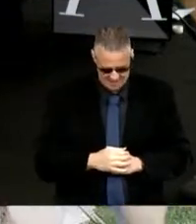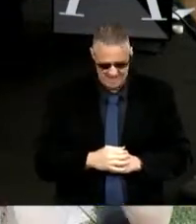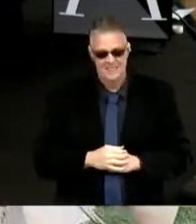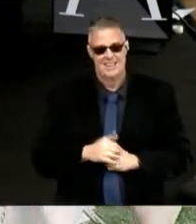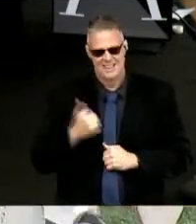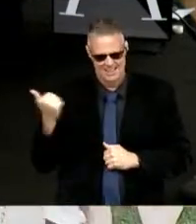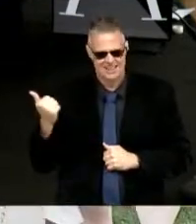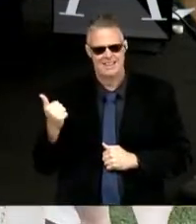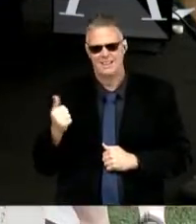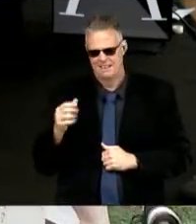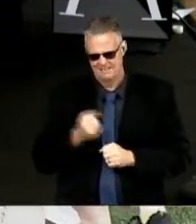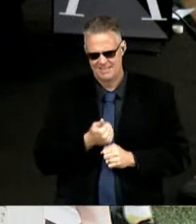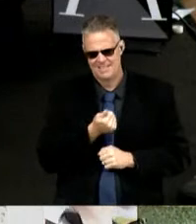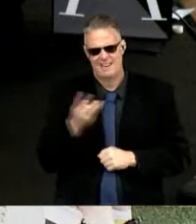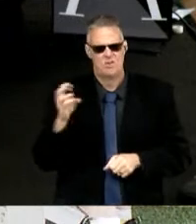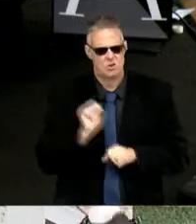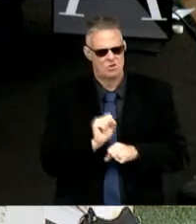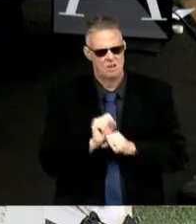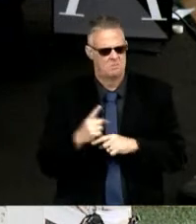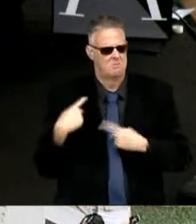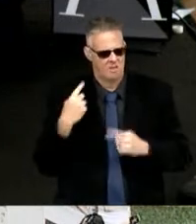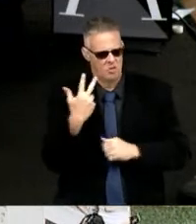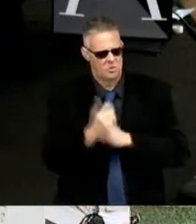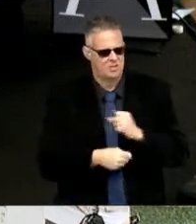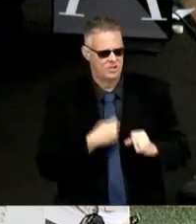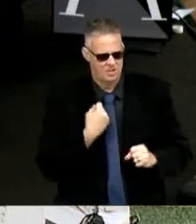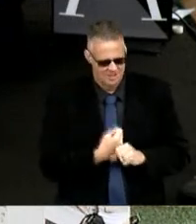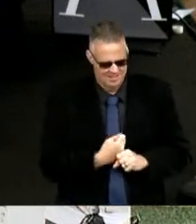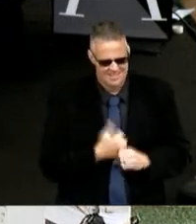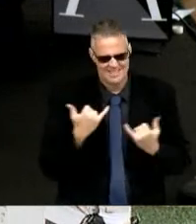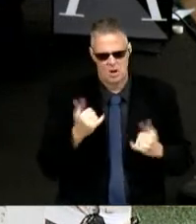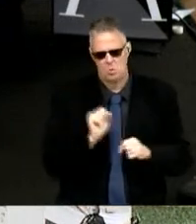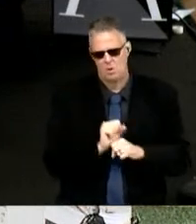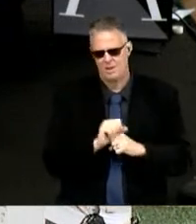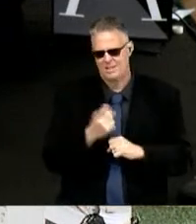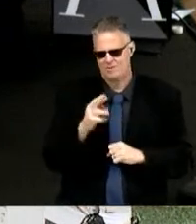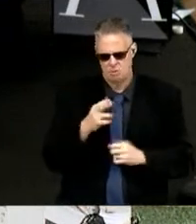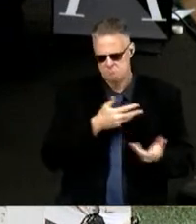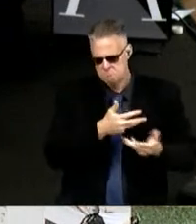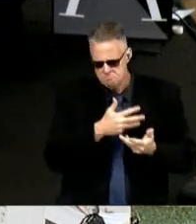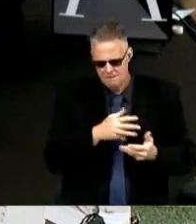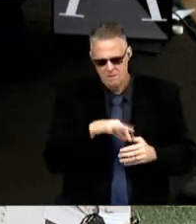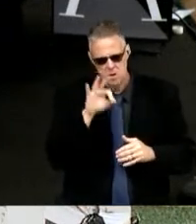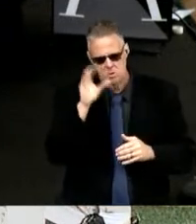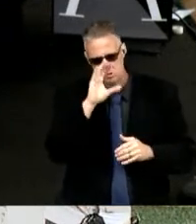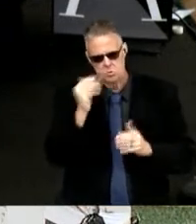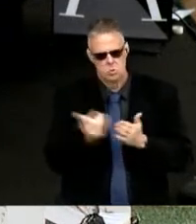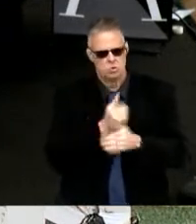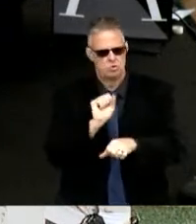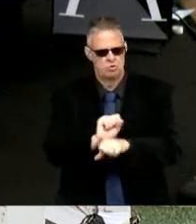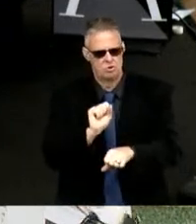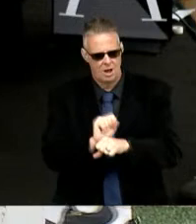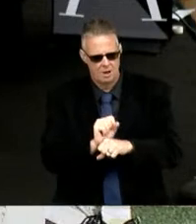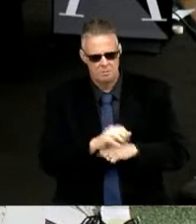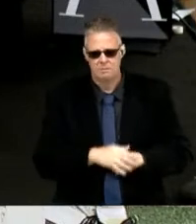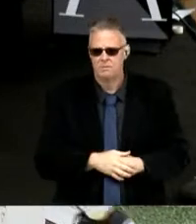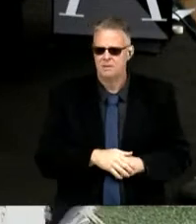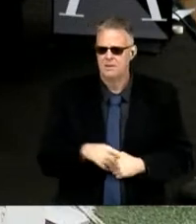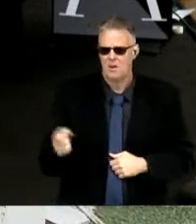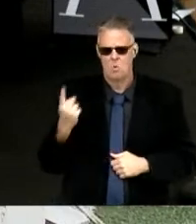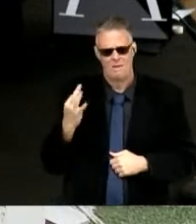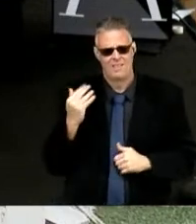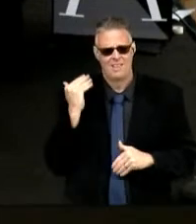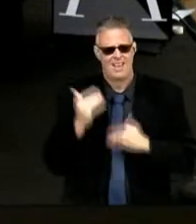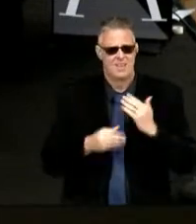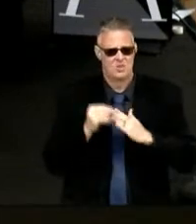Tavai has obtained several jobs over the past 3 years and is currently working with DVR to obtain a new job. Tavai is perhaps one of the